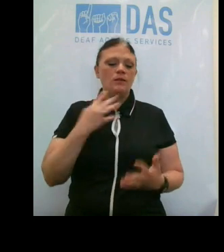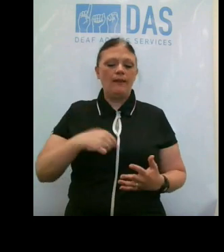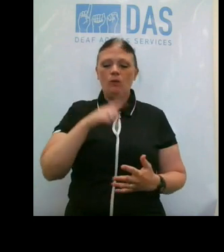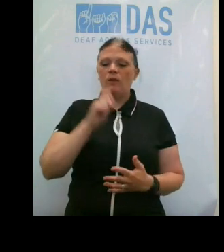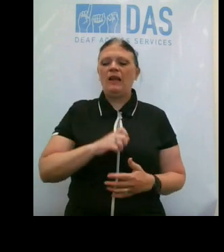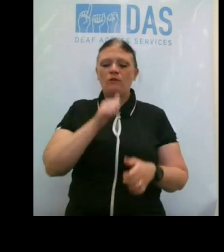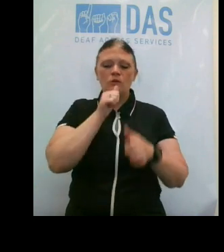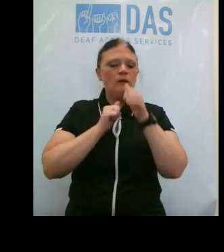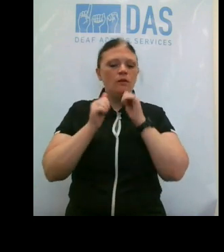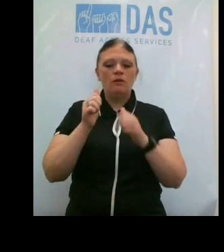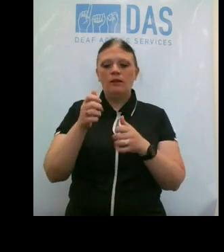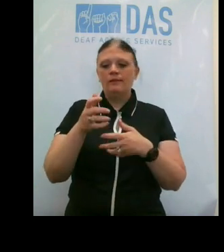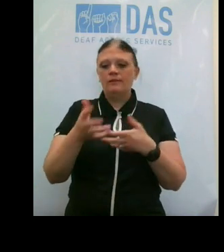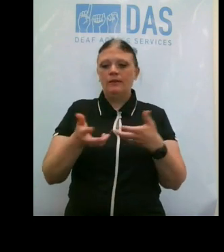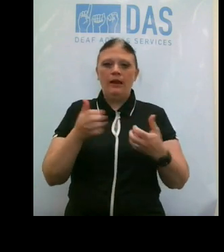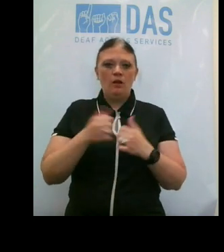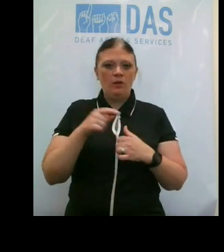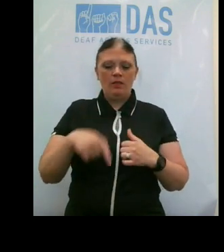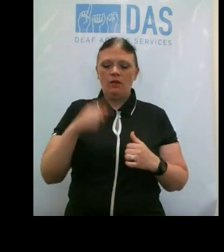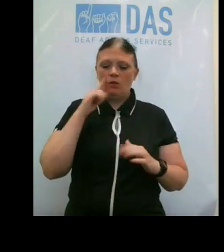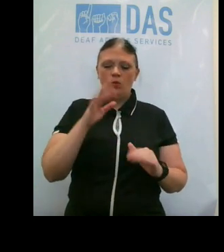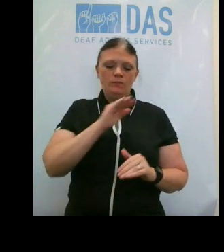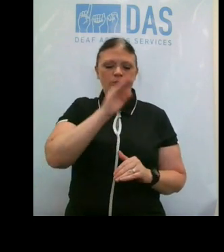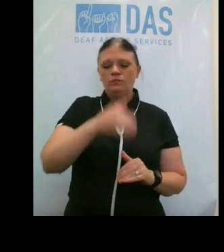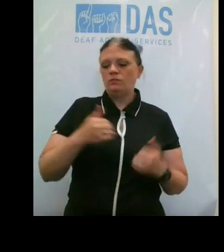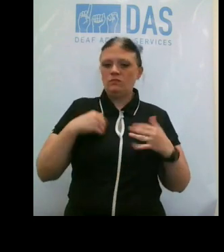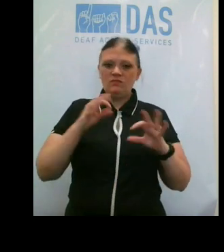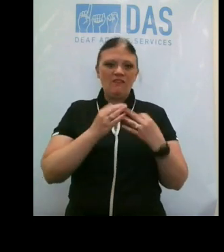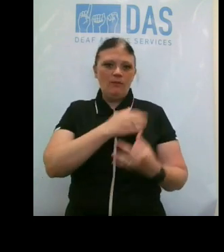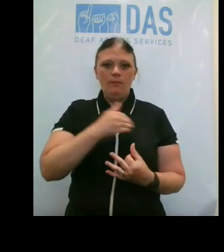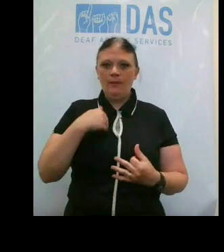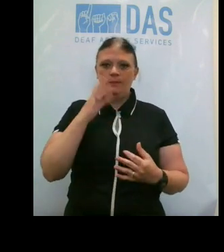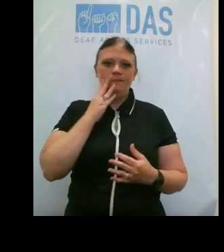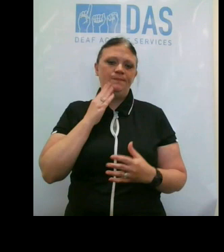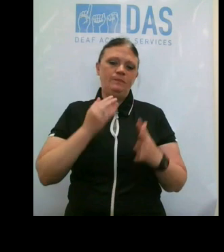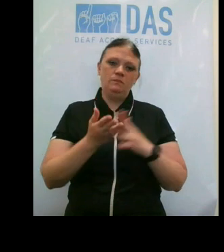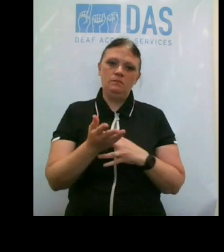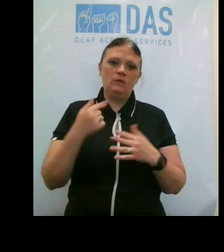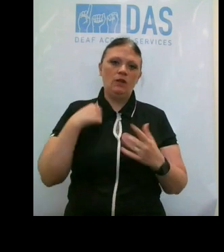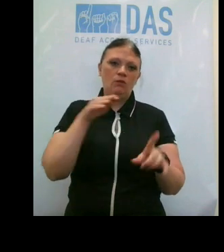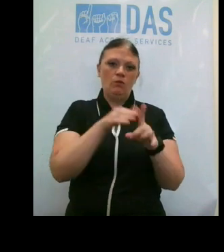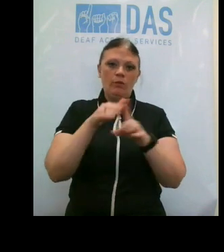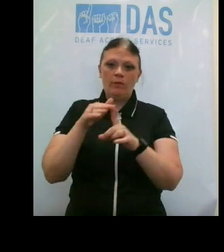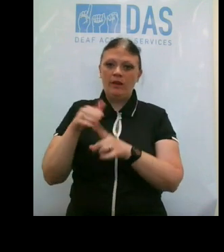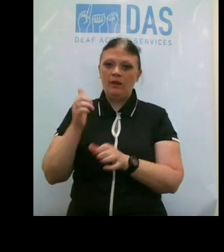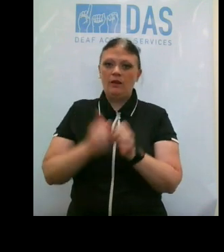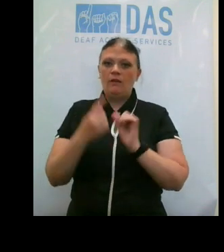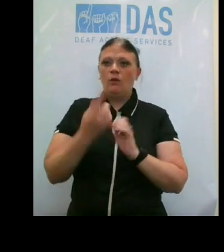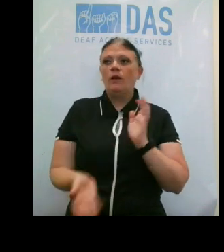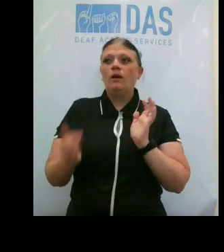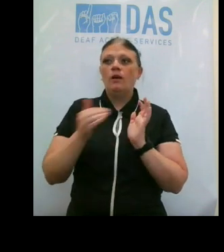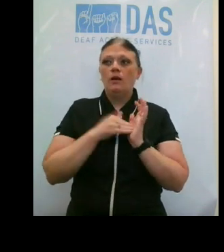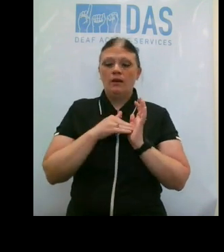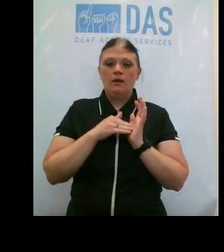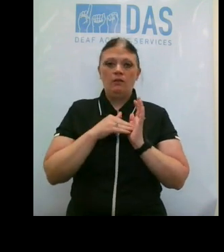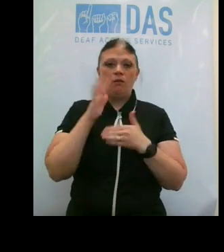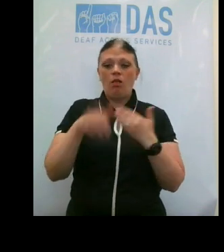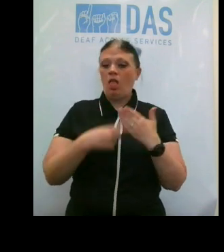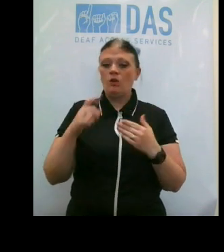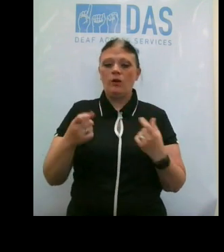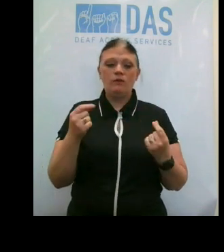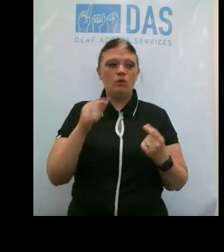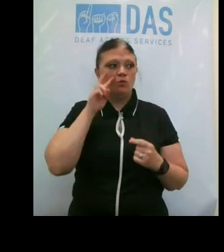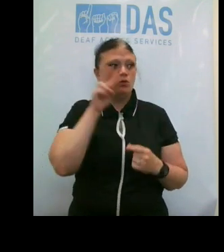with this. You hope that you never have a family member that goes through this. And I just want to remind everybody once again, all you got to do is